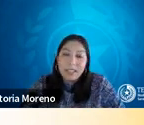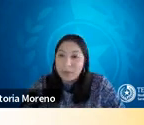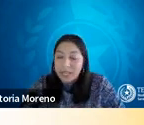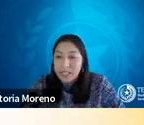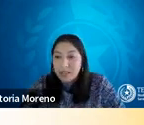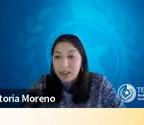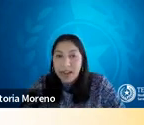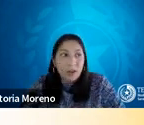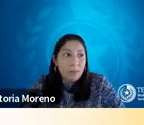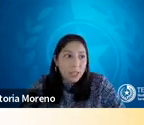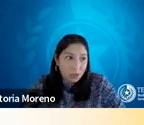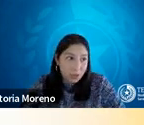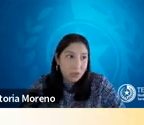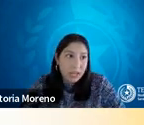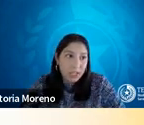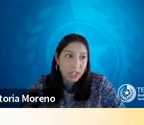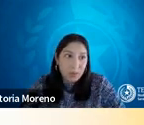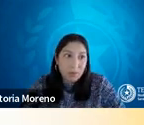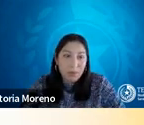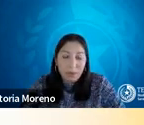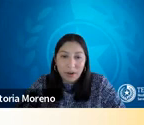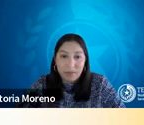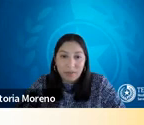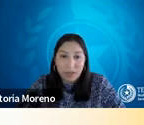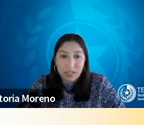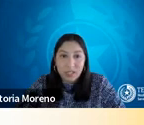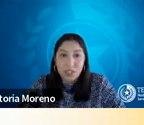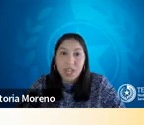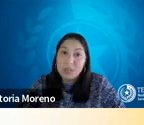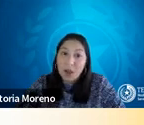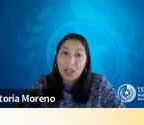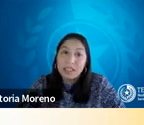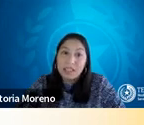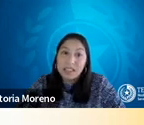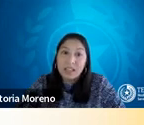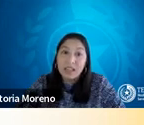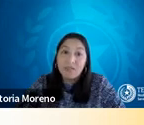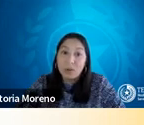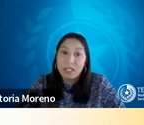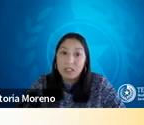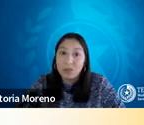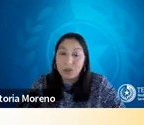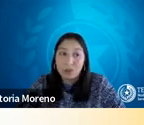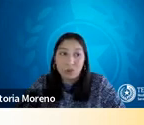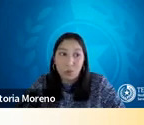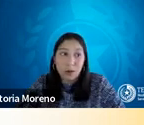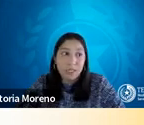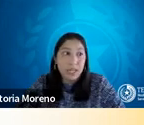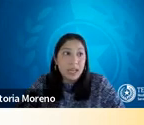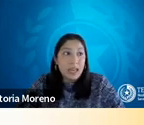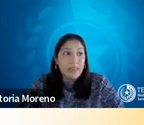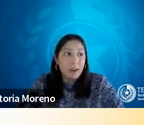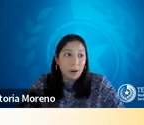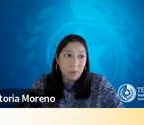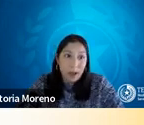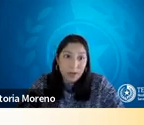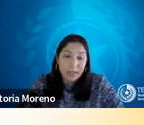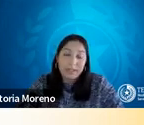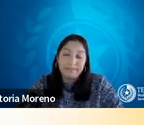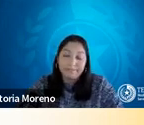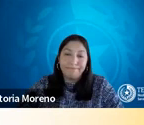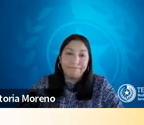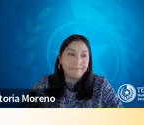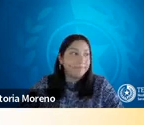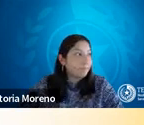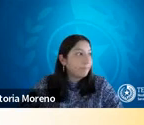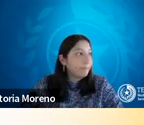are evidence-based environmental strategies with a primary focus to change policies and influence those social norms that are around